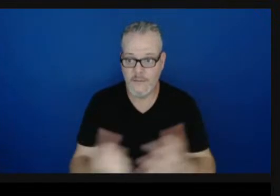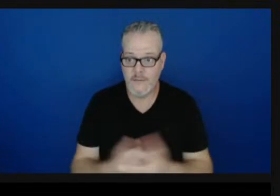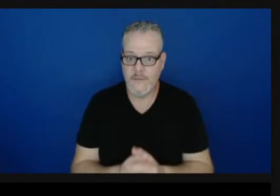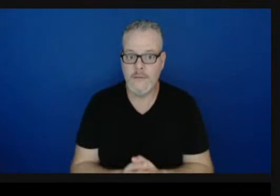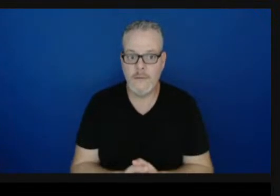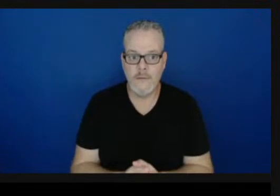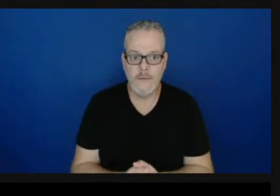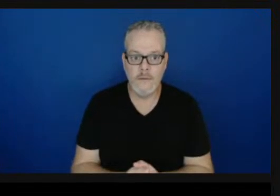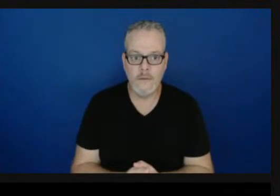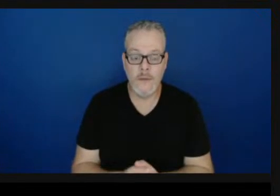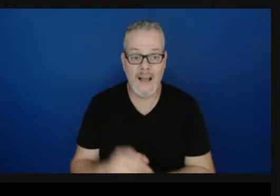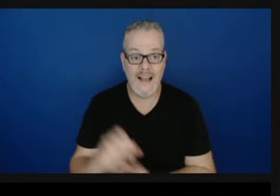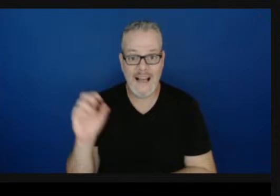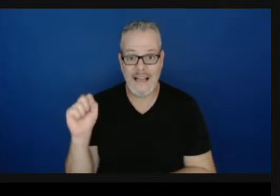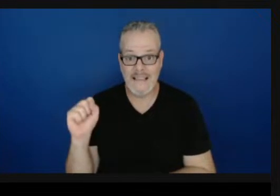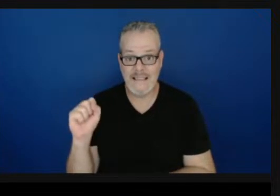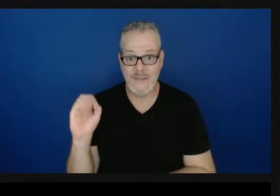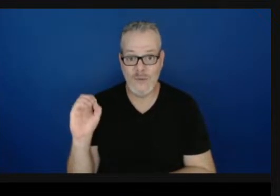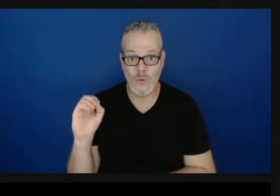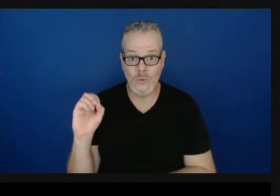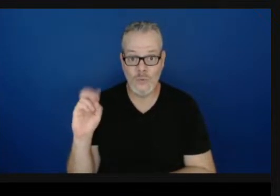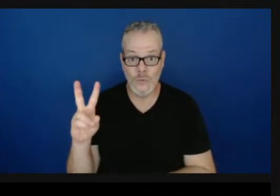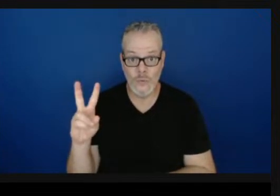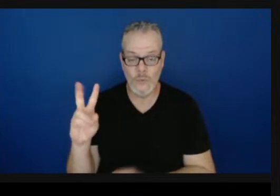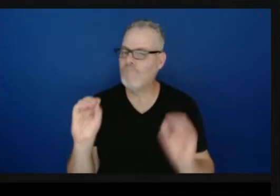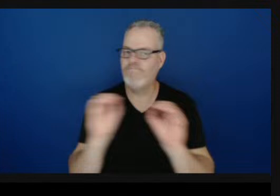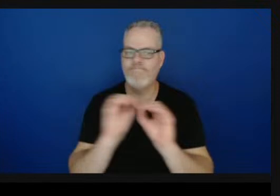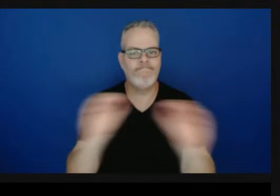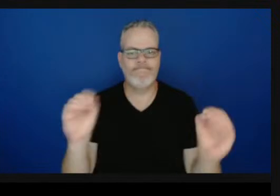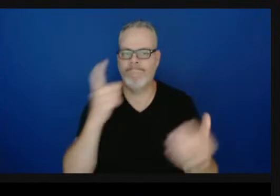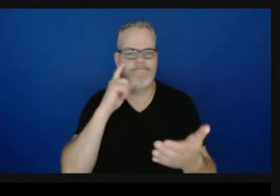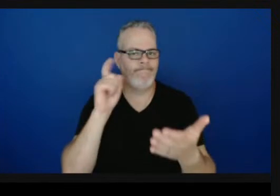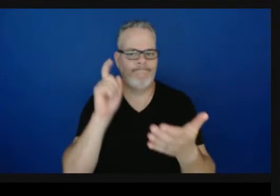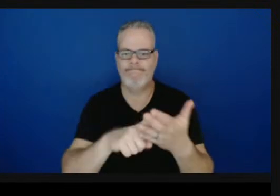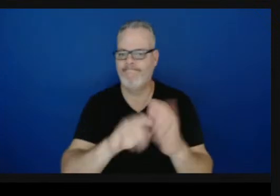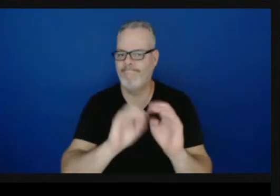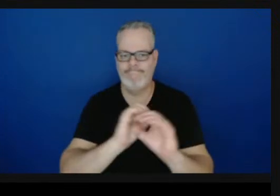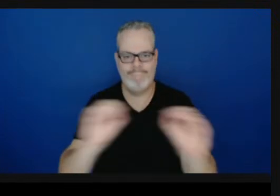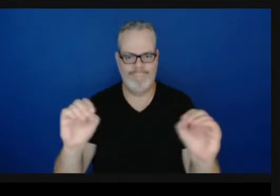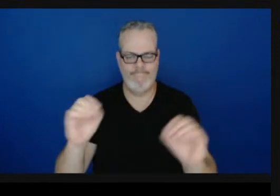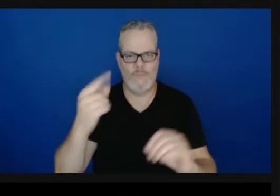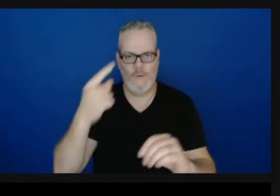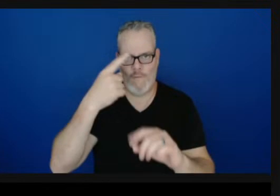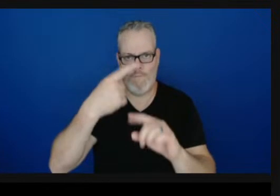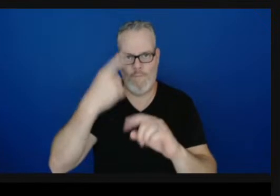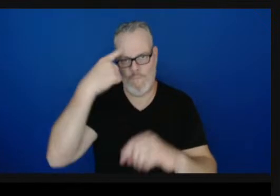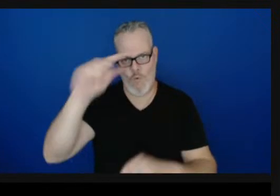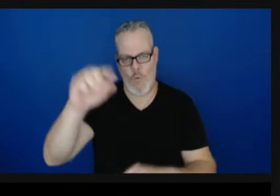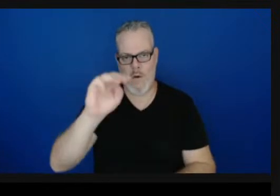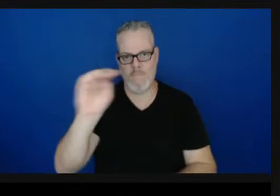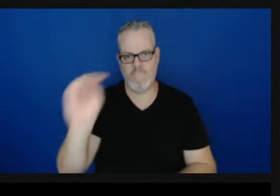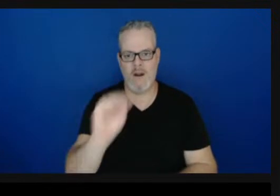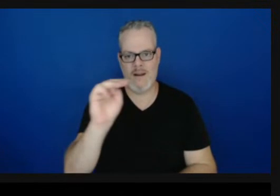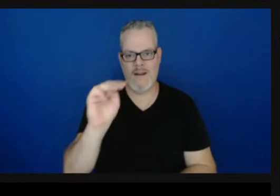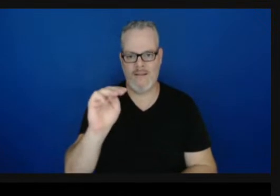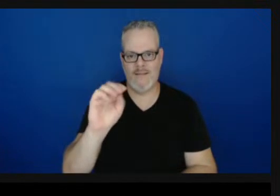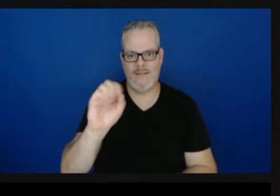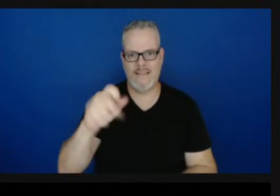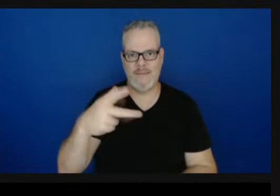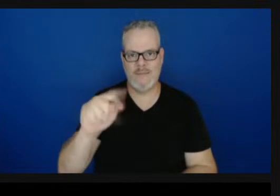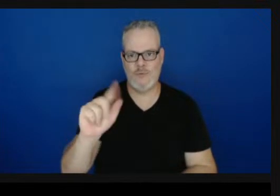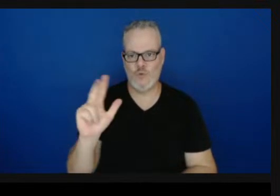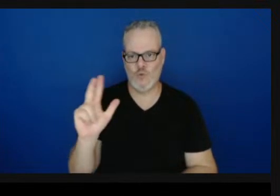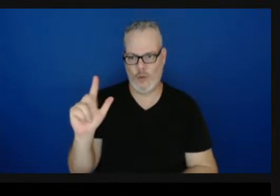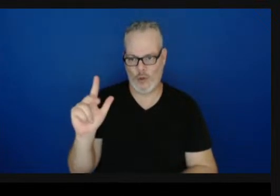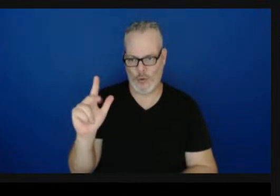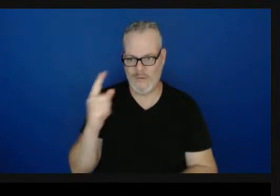No SO2 from the eruption site was detected on Monday, September 23rd, during measurements on the Chain of Craters